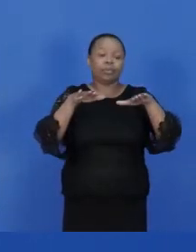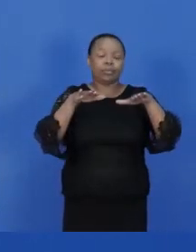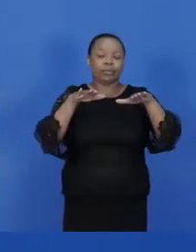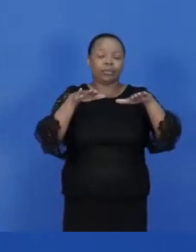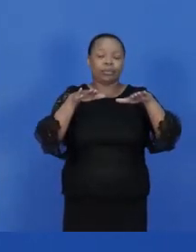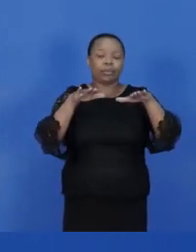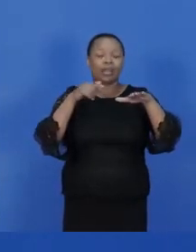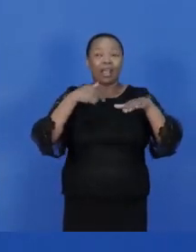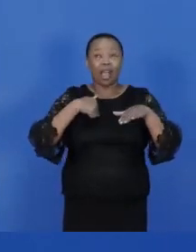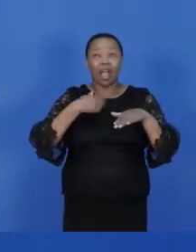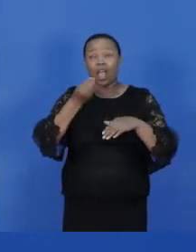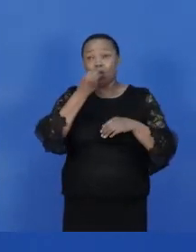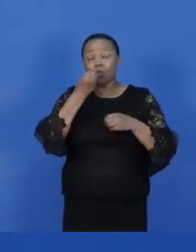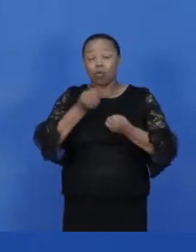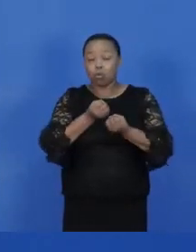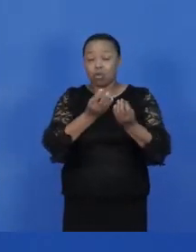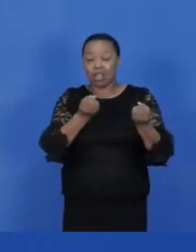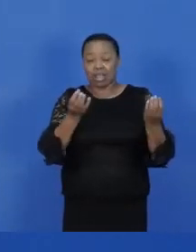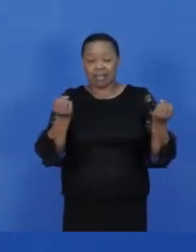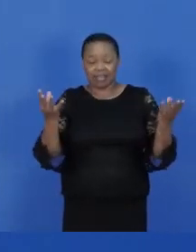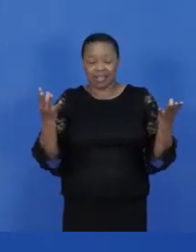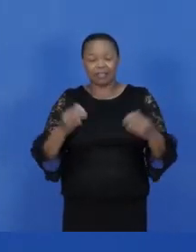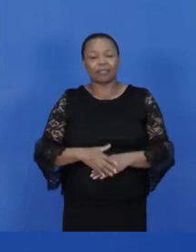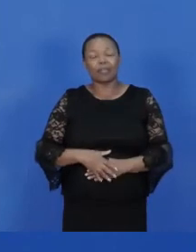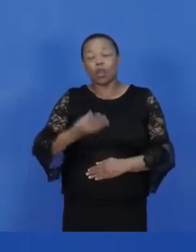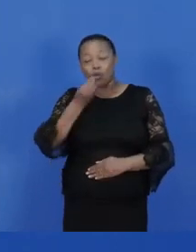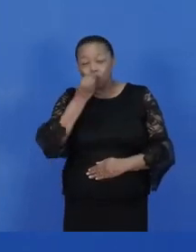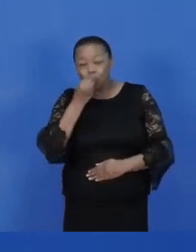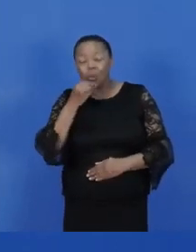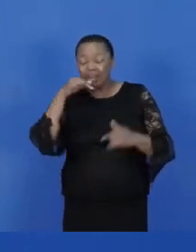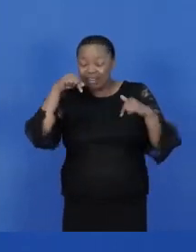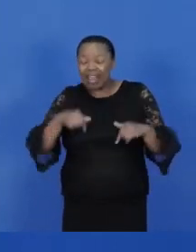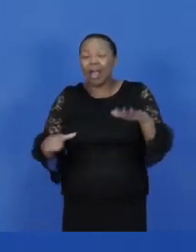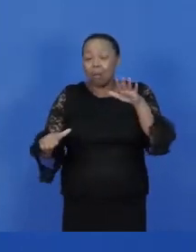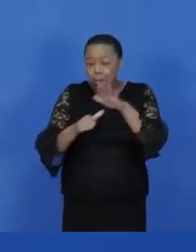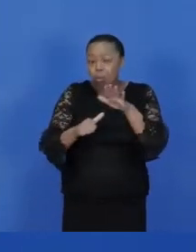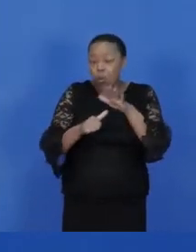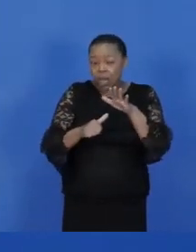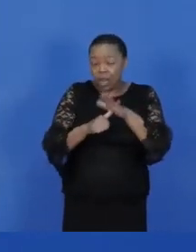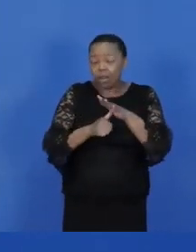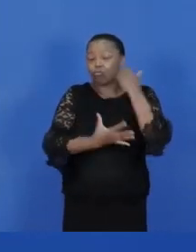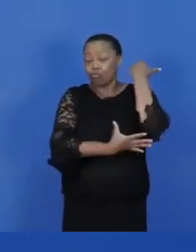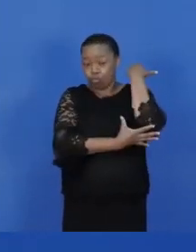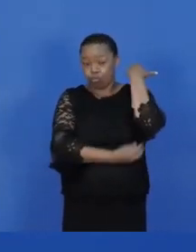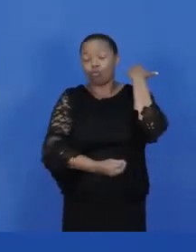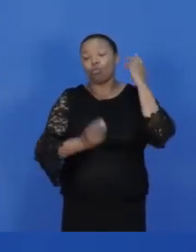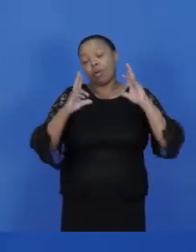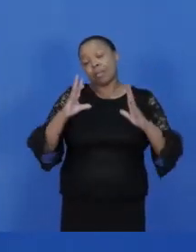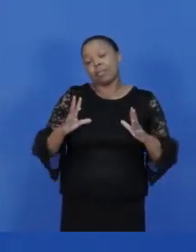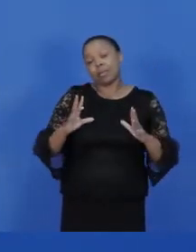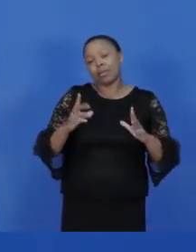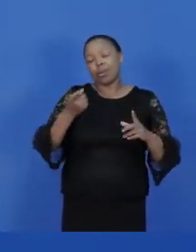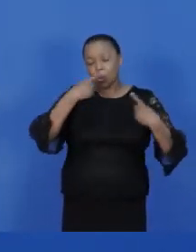will satisfy its poor with food. Food, it's a scarce commodity right now for the poor. And we need to really